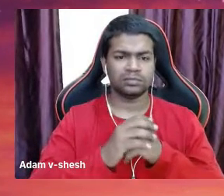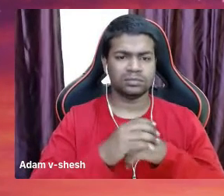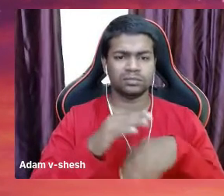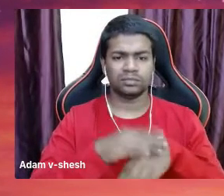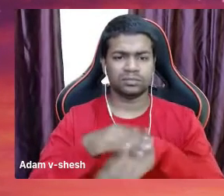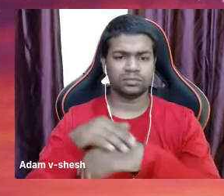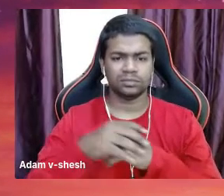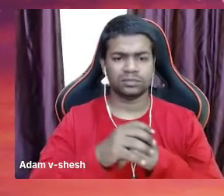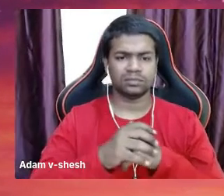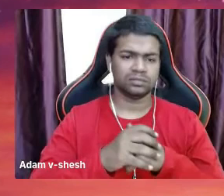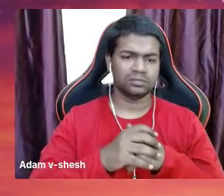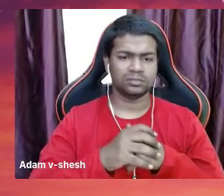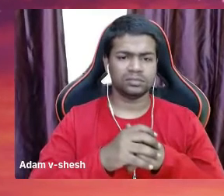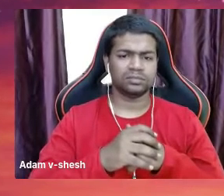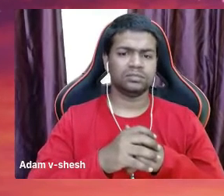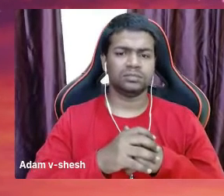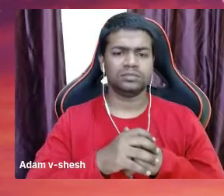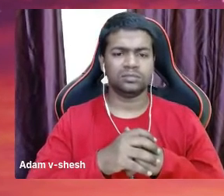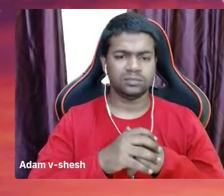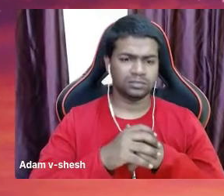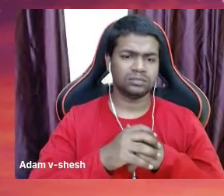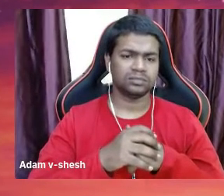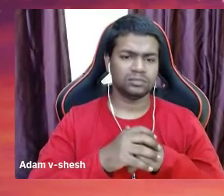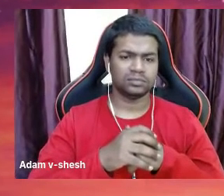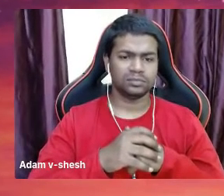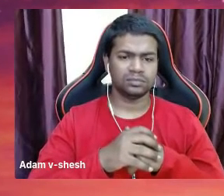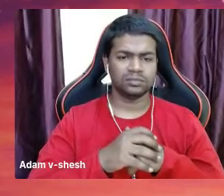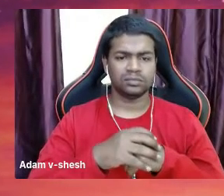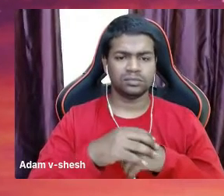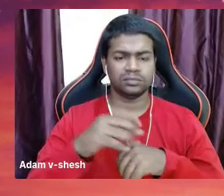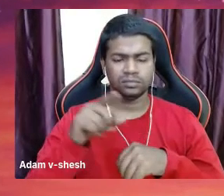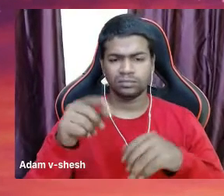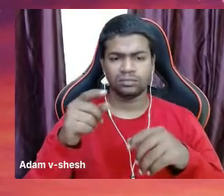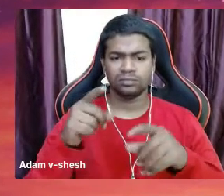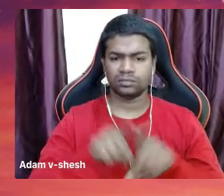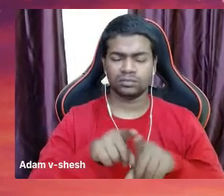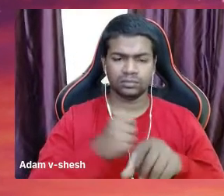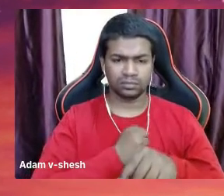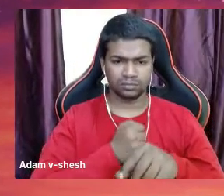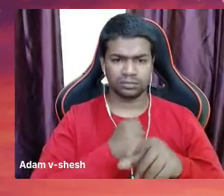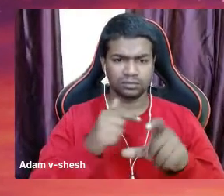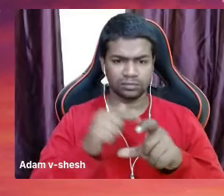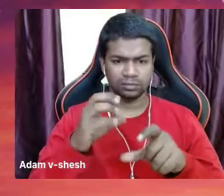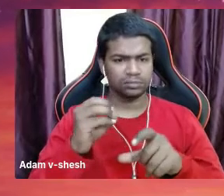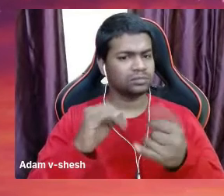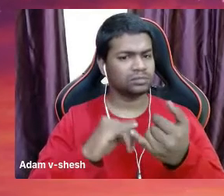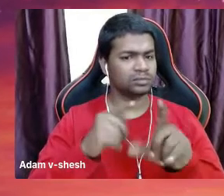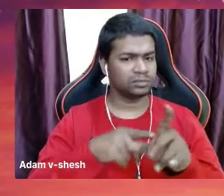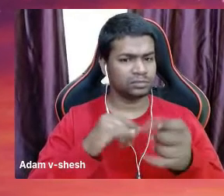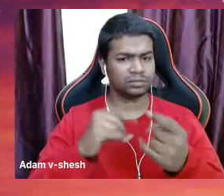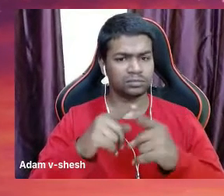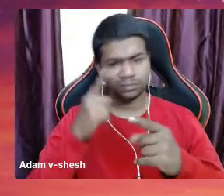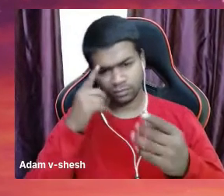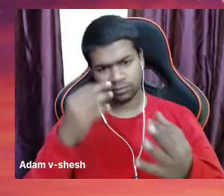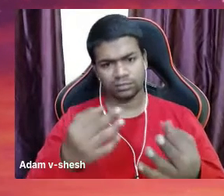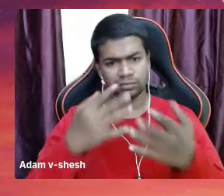experiences, and similar professional experiences. So let's inject our ecosystem with talent that comes